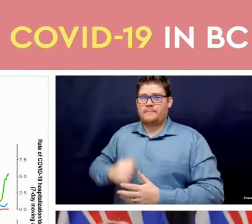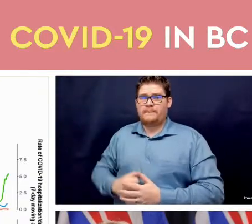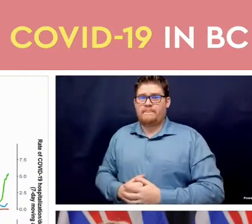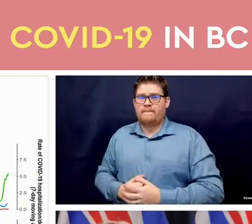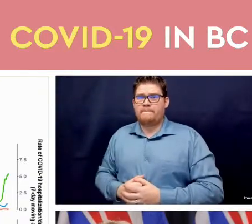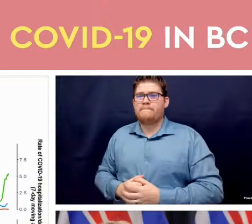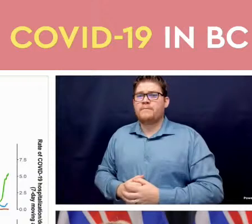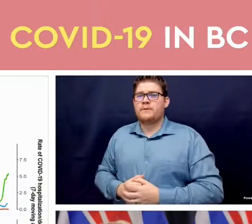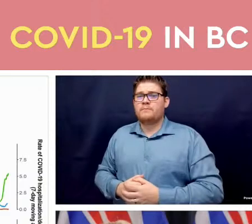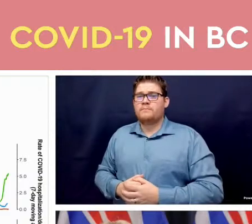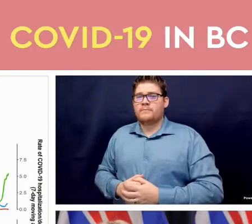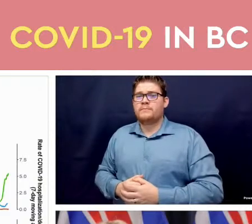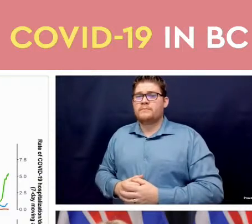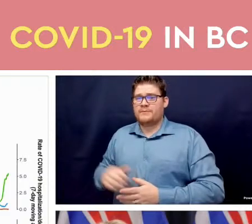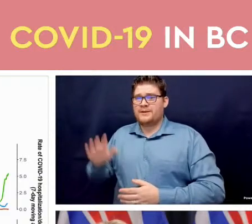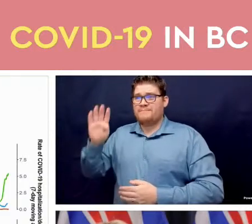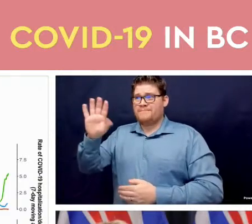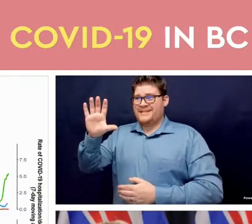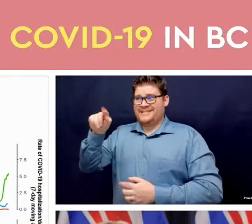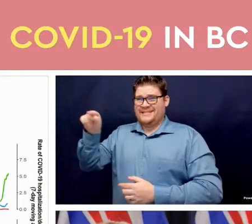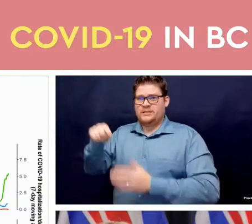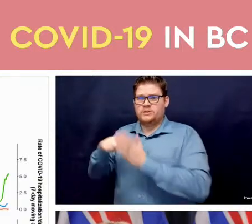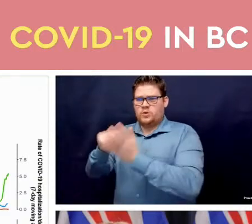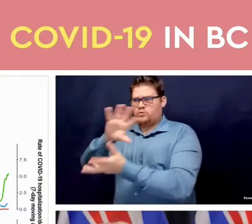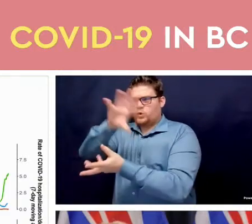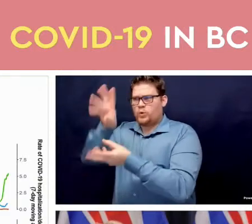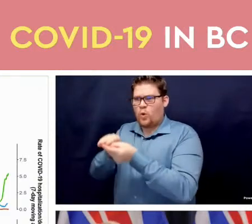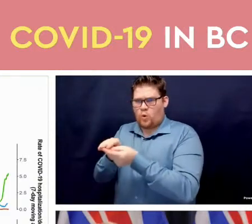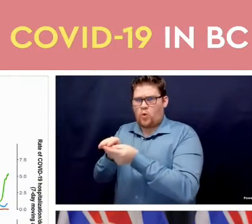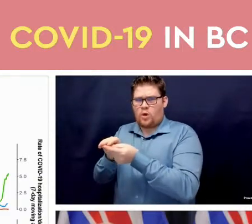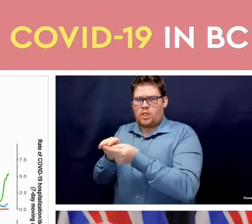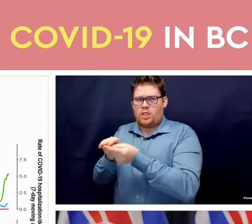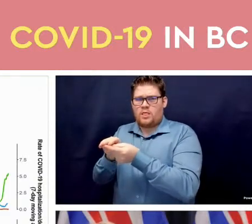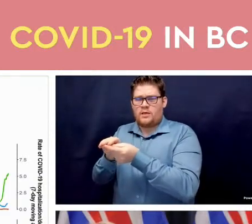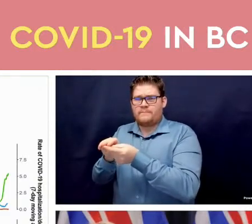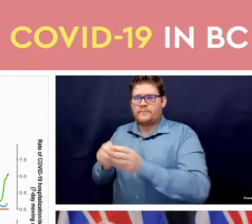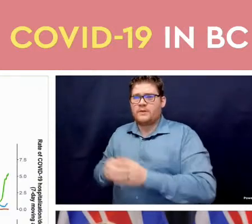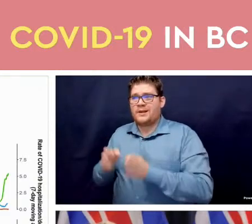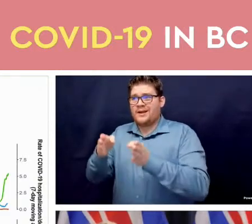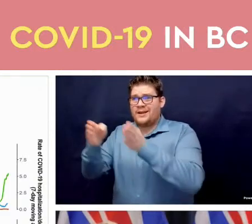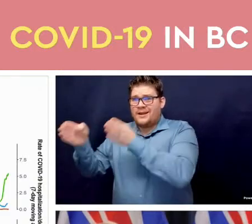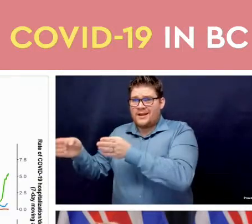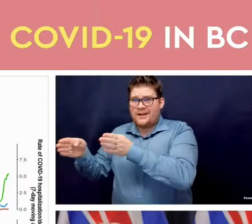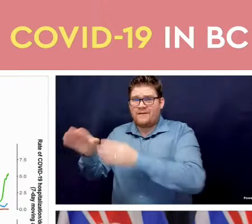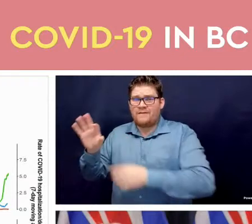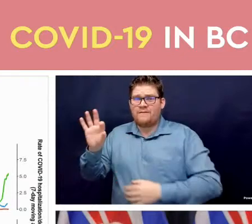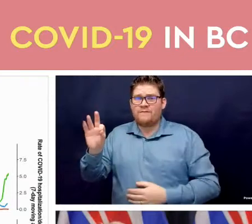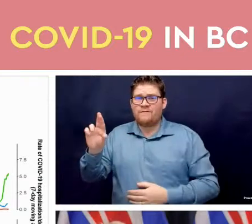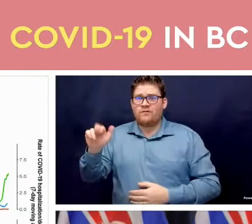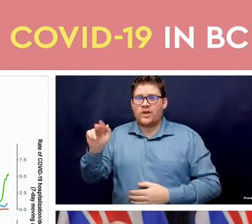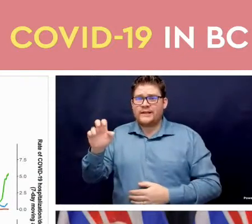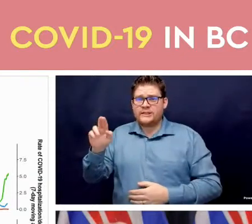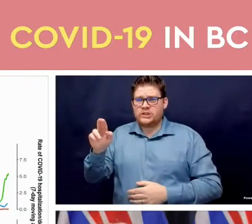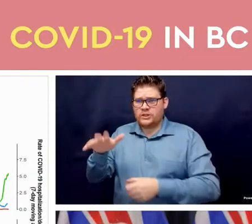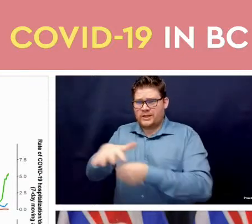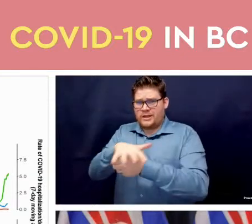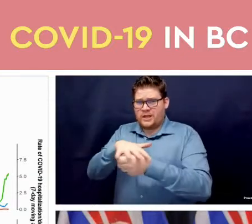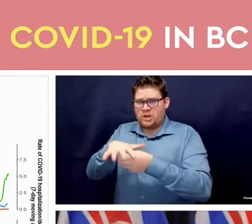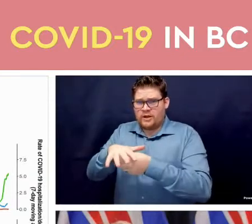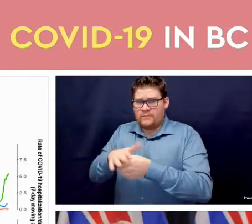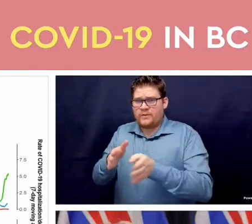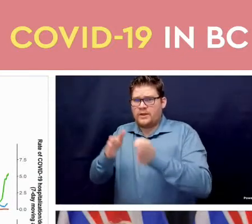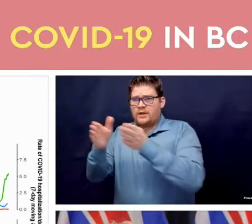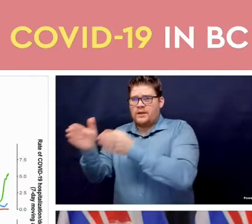and in Fraser Health and on Vancouver Island first. We're now starting to see it slowing down a bit in Interior